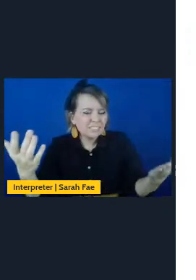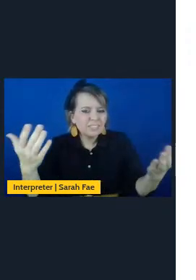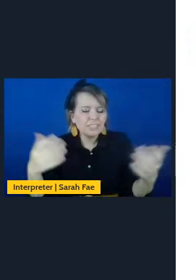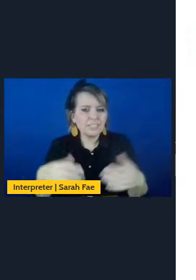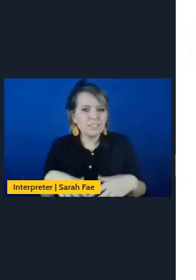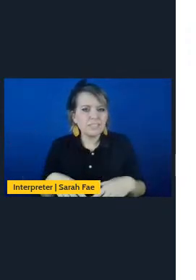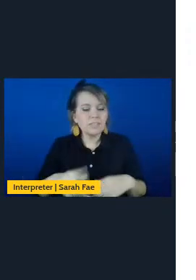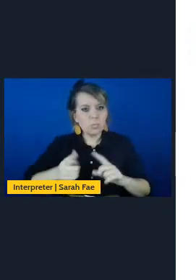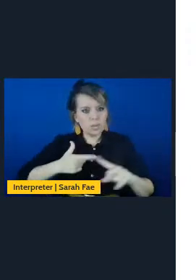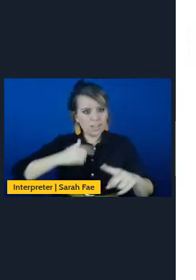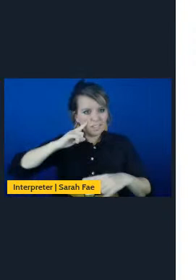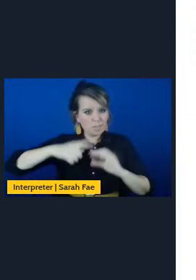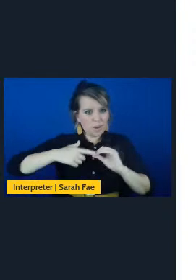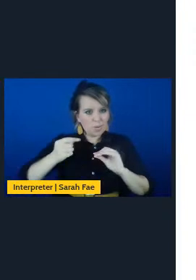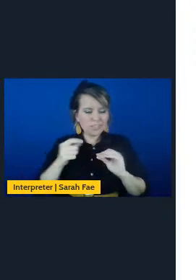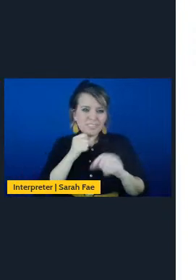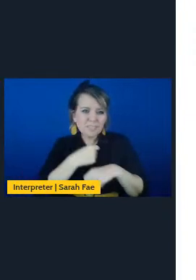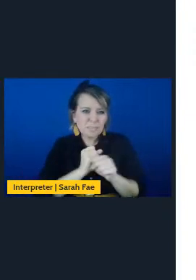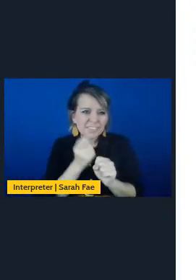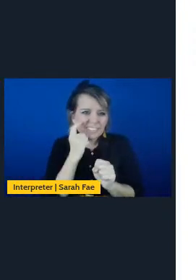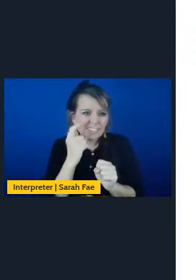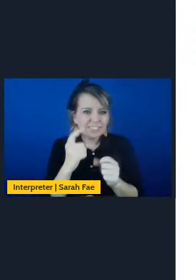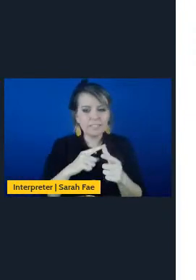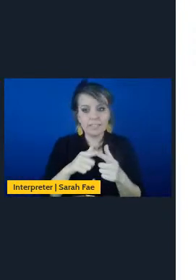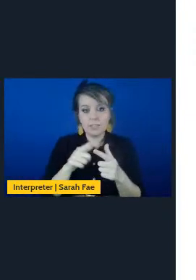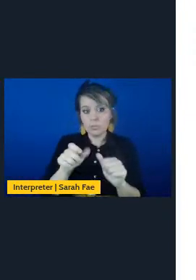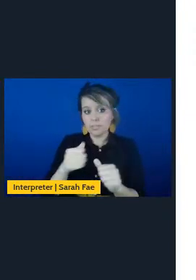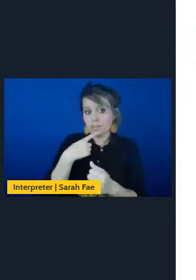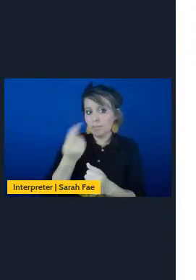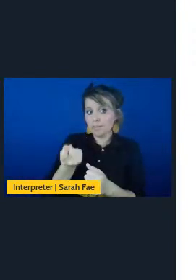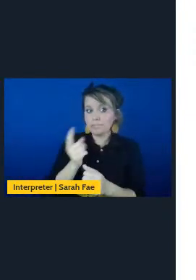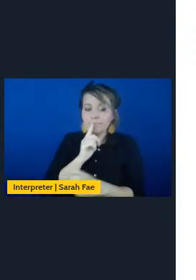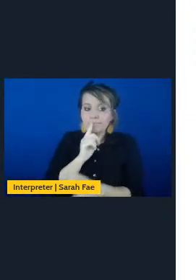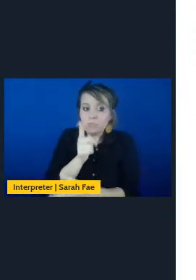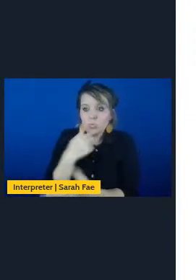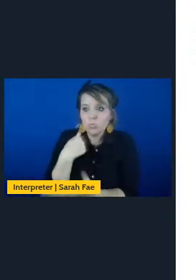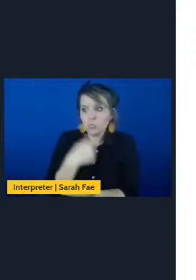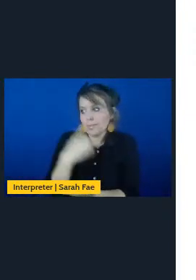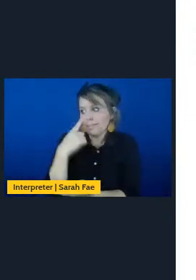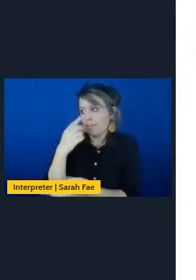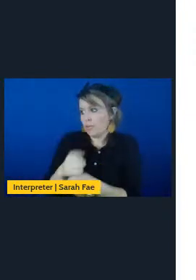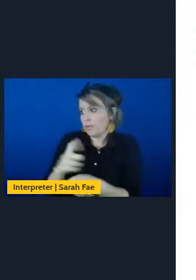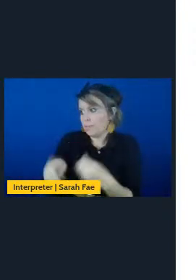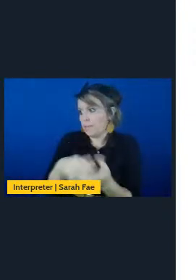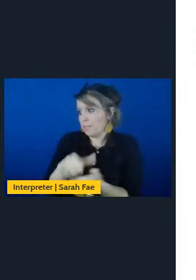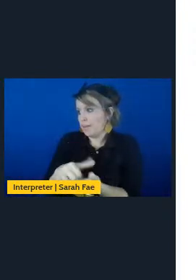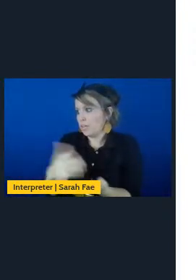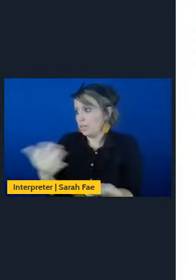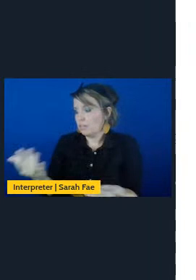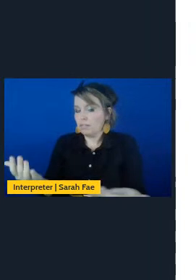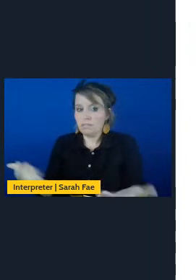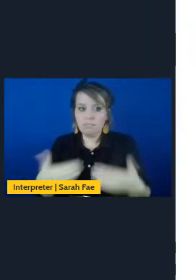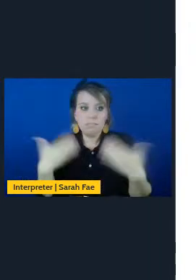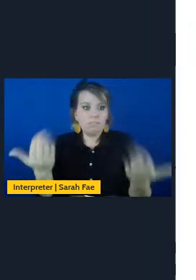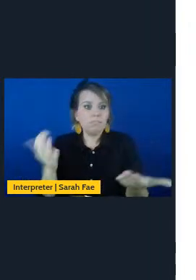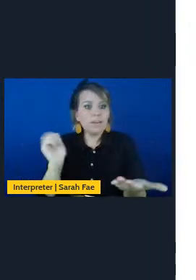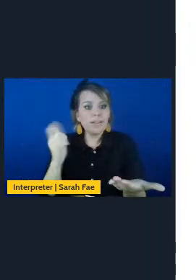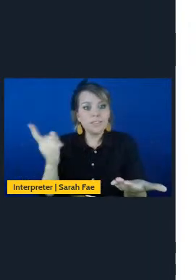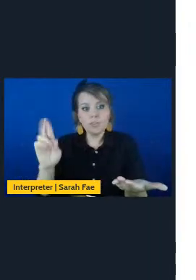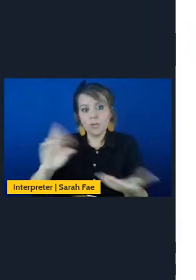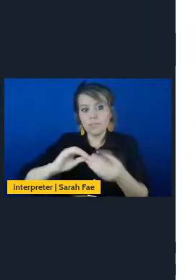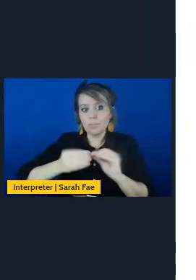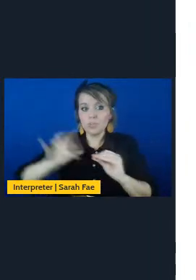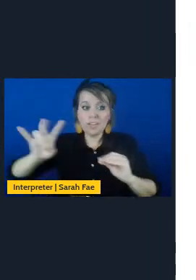like when I think about it? And then you can tell them, oh yeah, sure, we've thought hard about this, go to ADR number 7, and that's